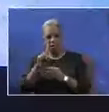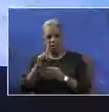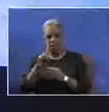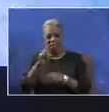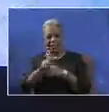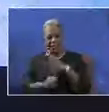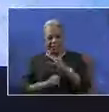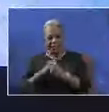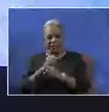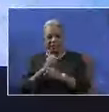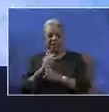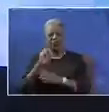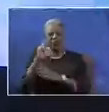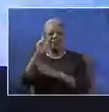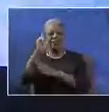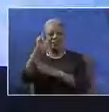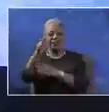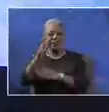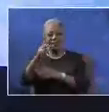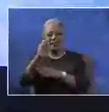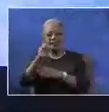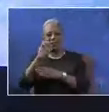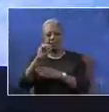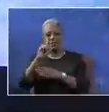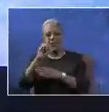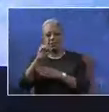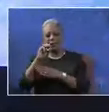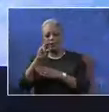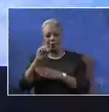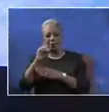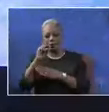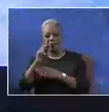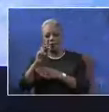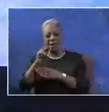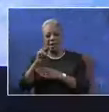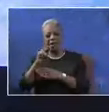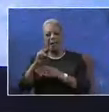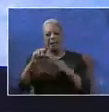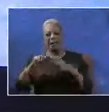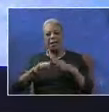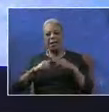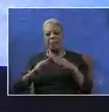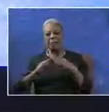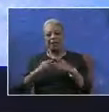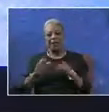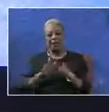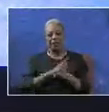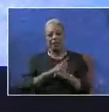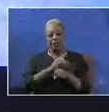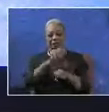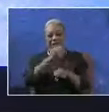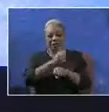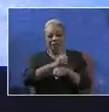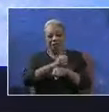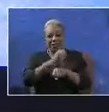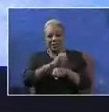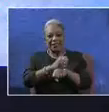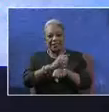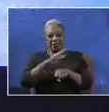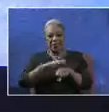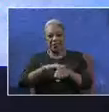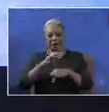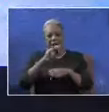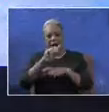Solomon, David's son, it says, so Solomon began to build the temple of the Lord in Jerusalem on Mount